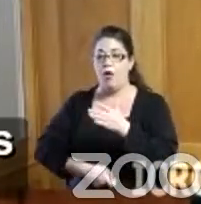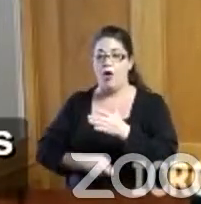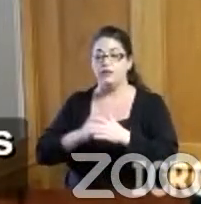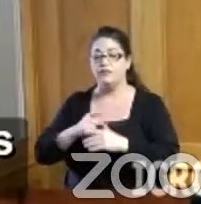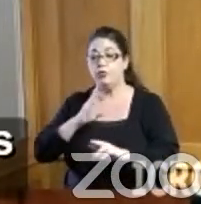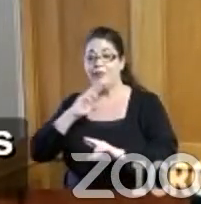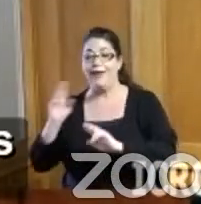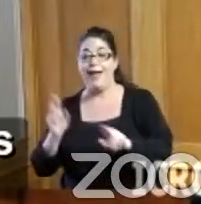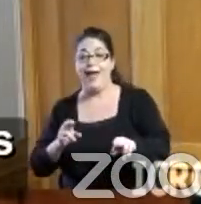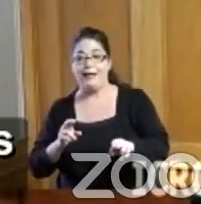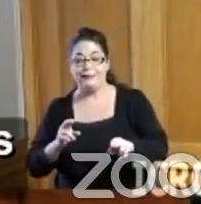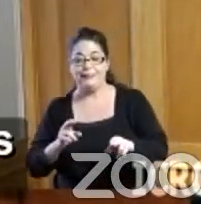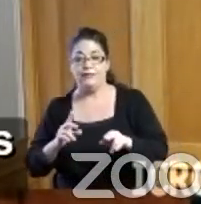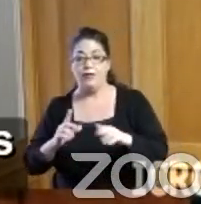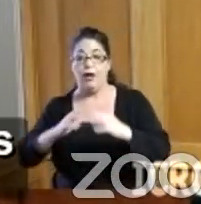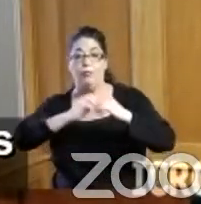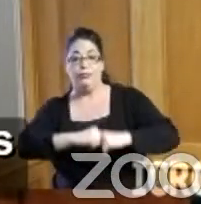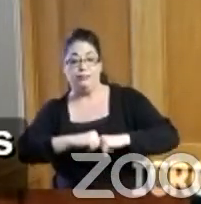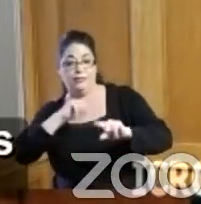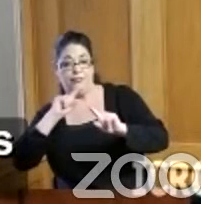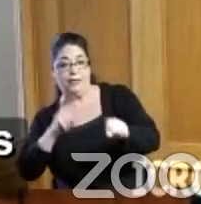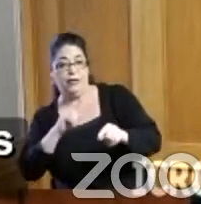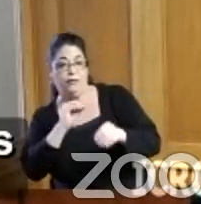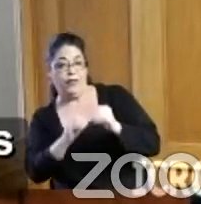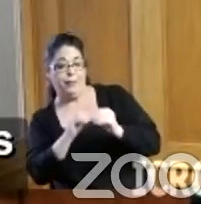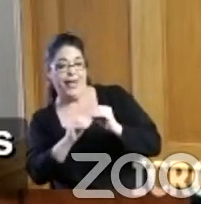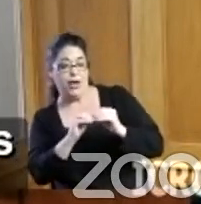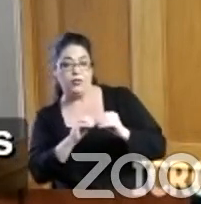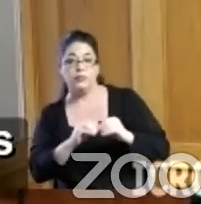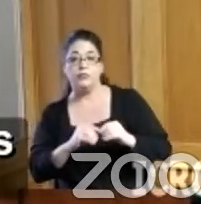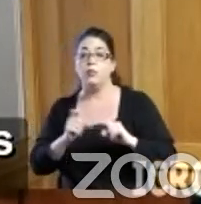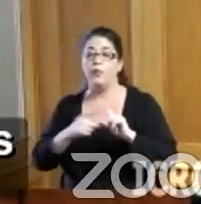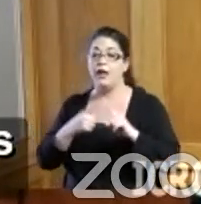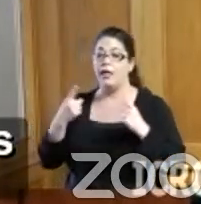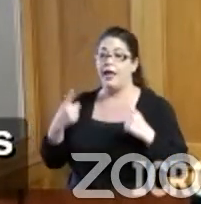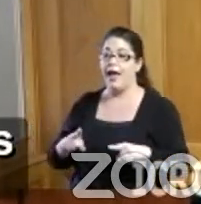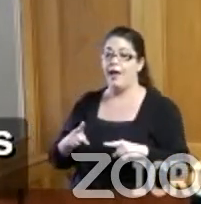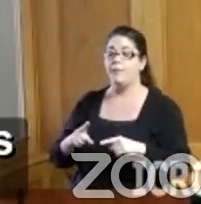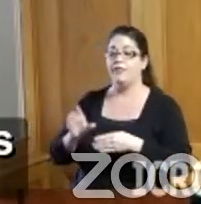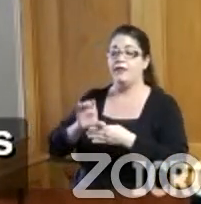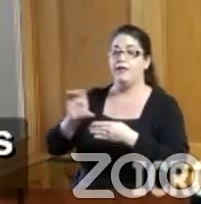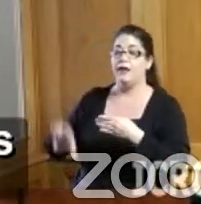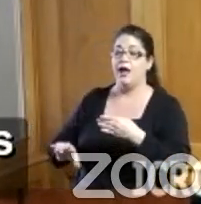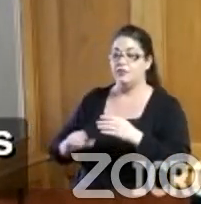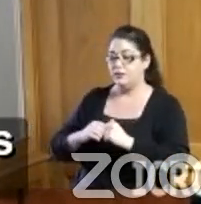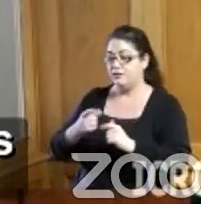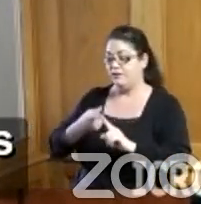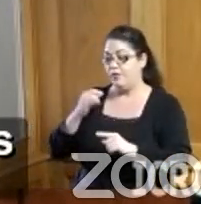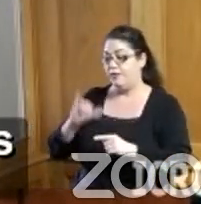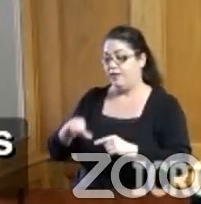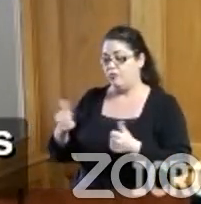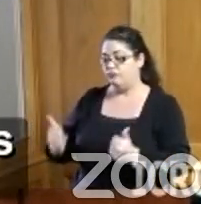reactive actions or reactive repairs that are made as a consequence of asset failure.